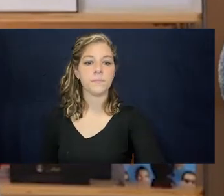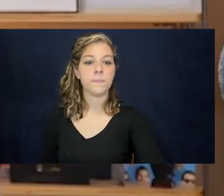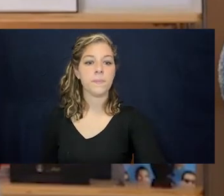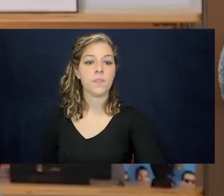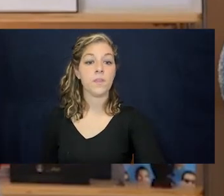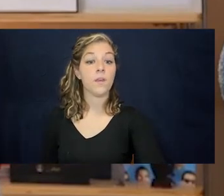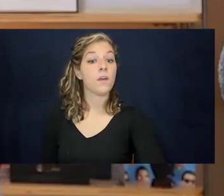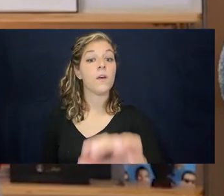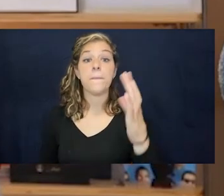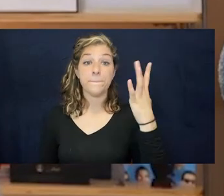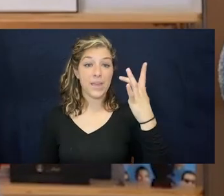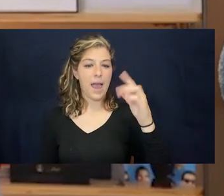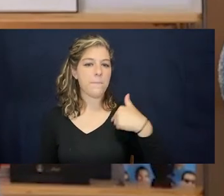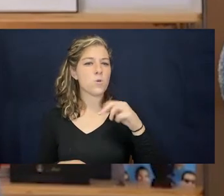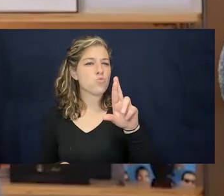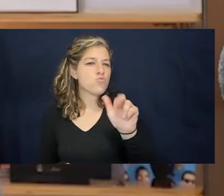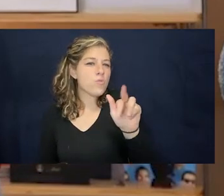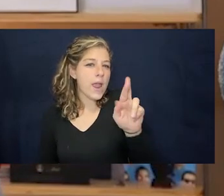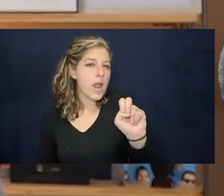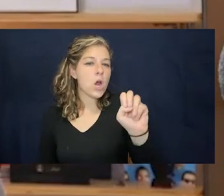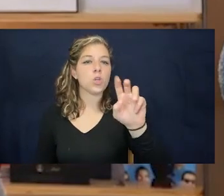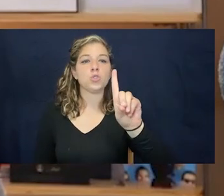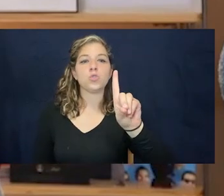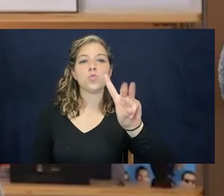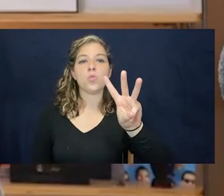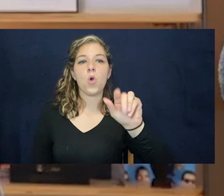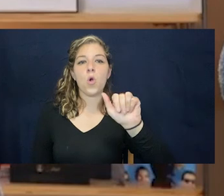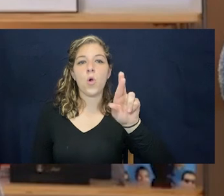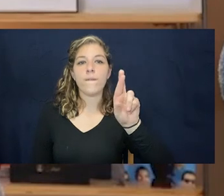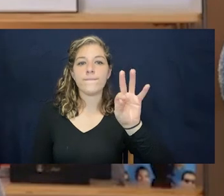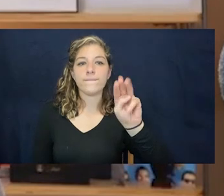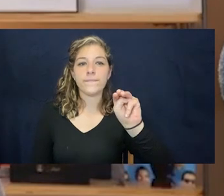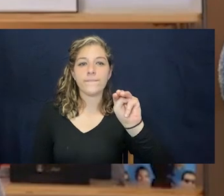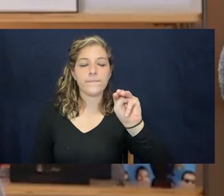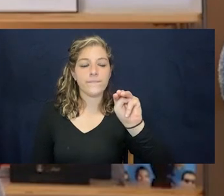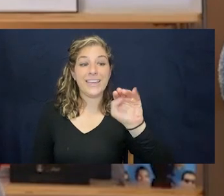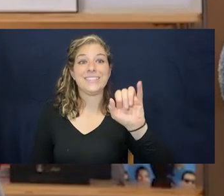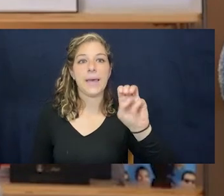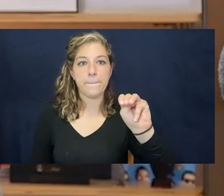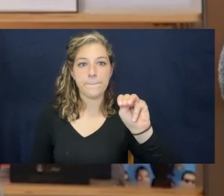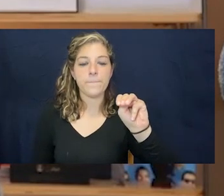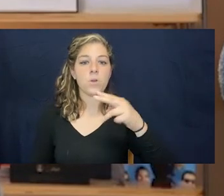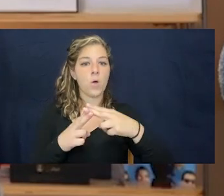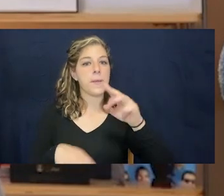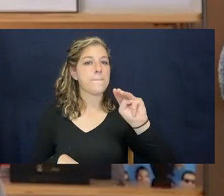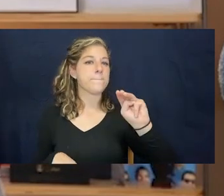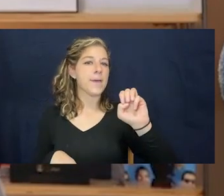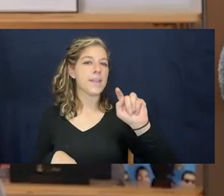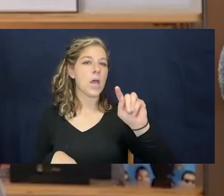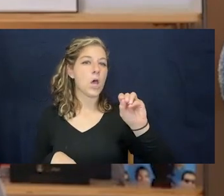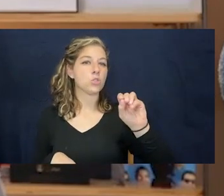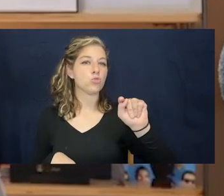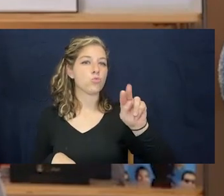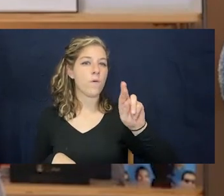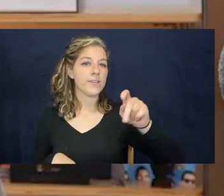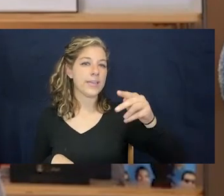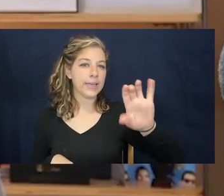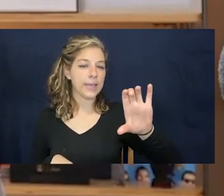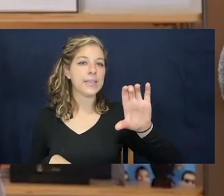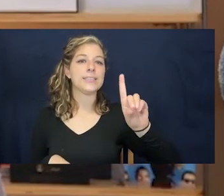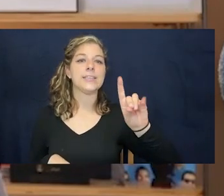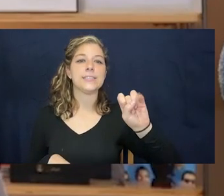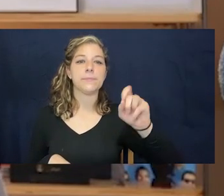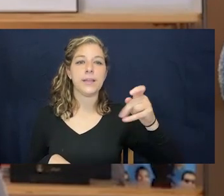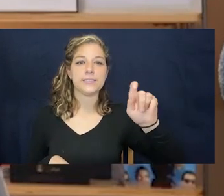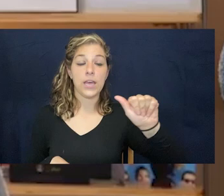I stand at 3'9". That is thanks to a very rare form of dwarfism that I have called metatropic